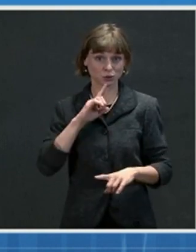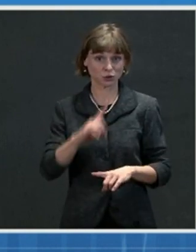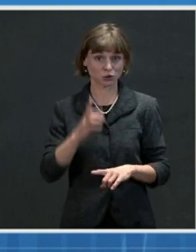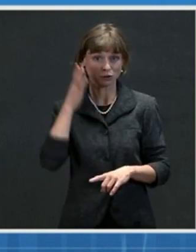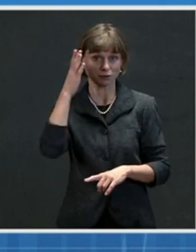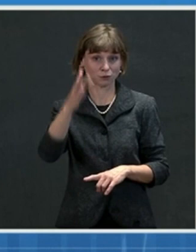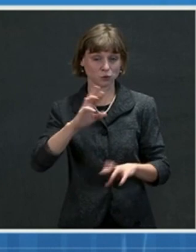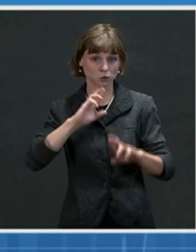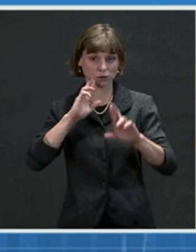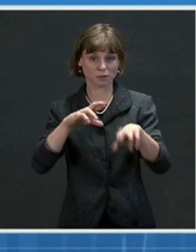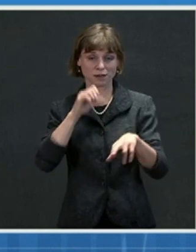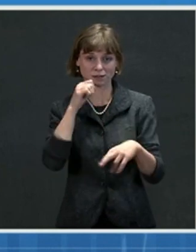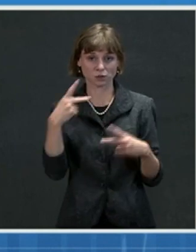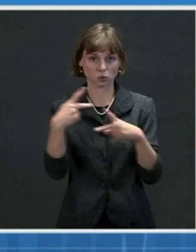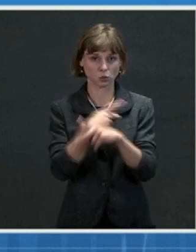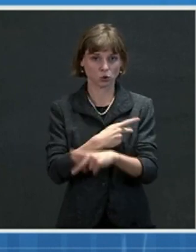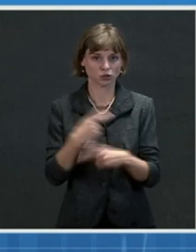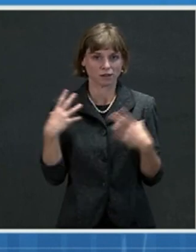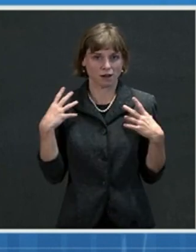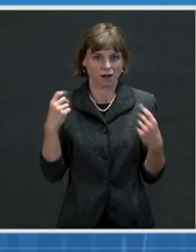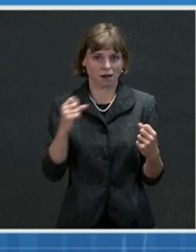ignore or exacerbate health inequities.